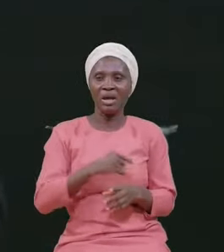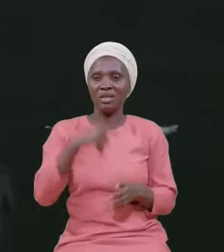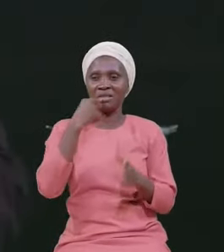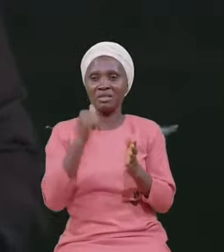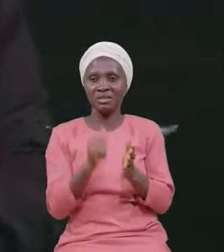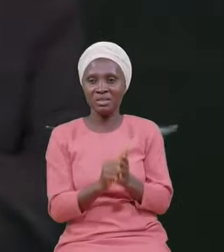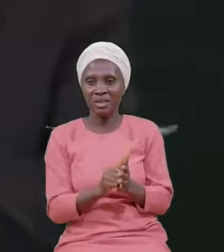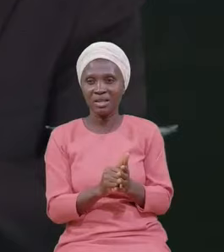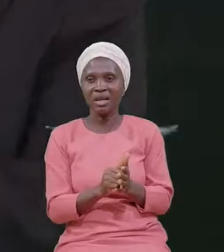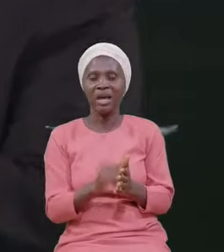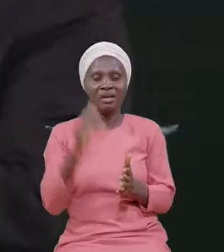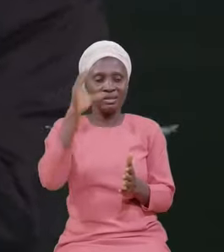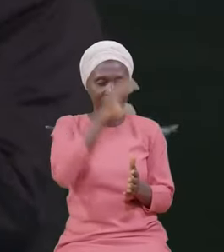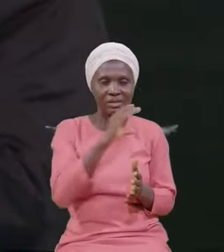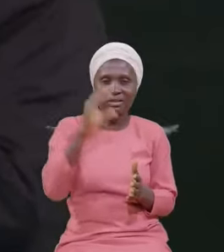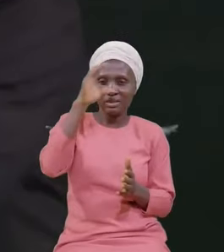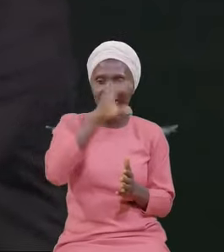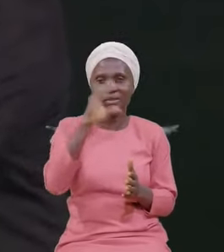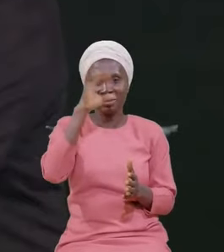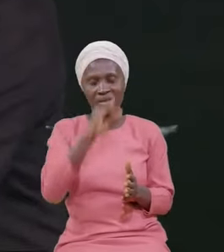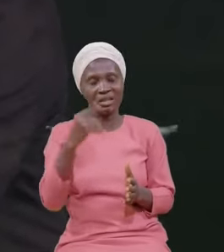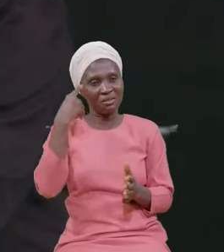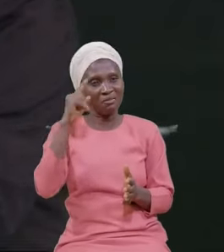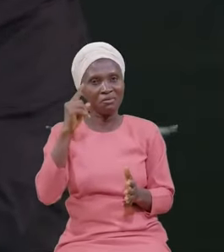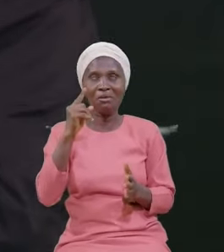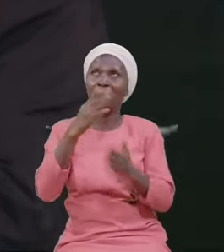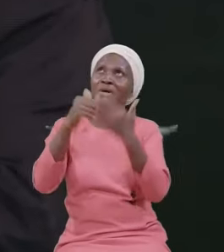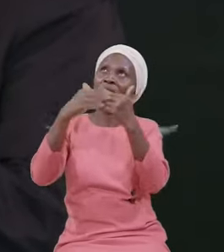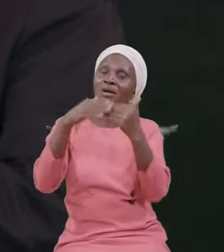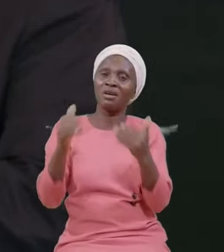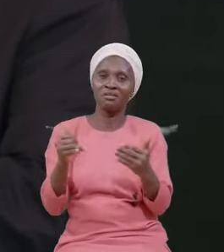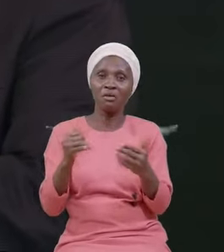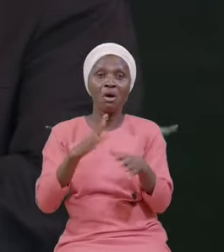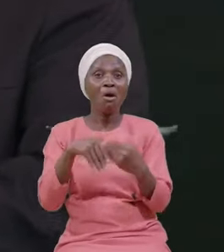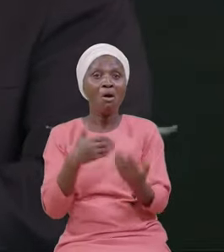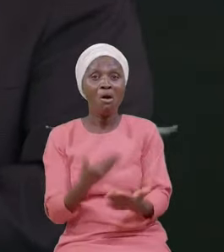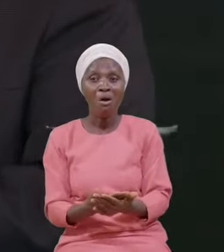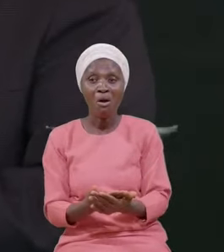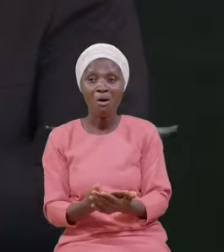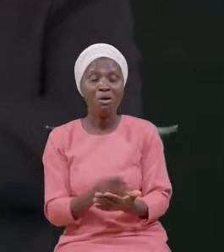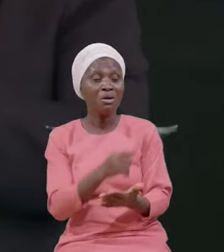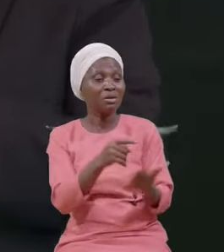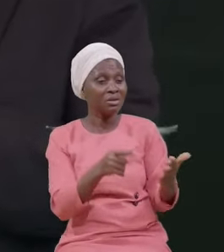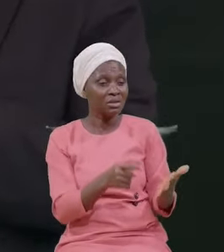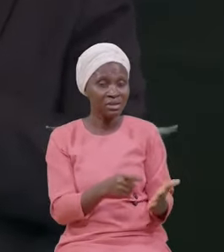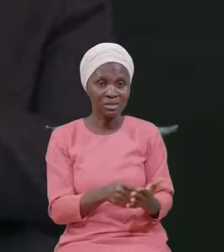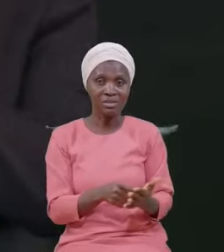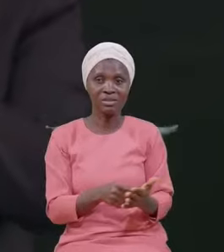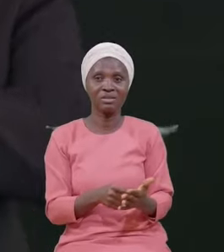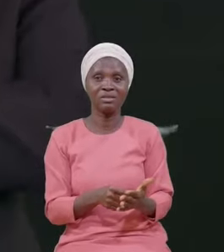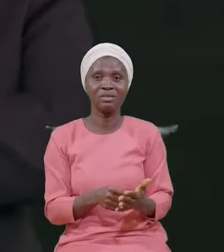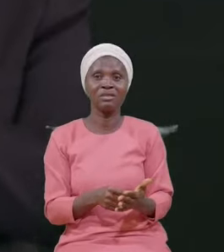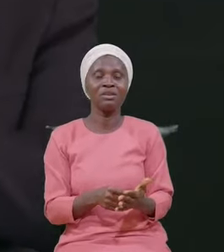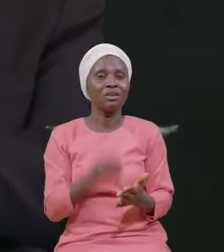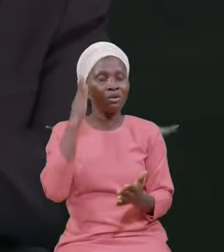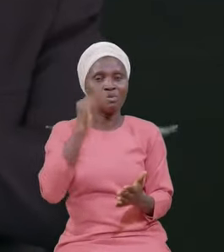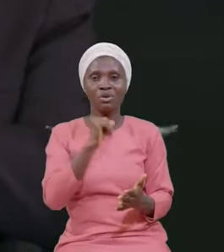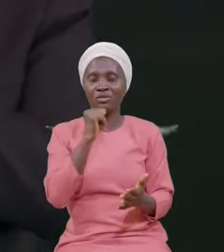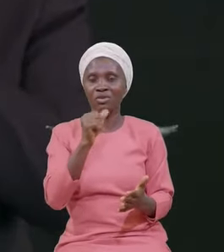seeking for eternal life all this for sin cannot atone